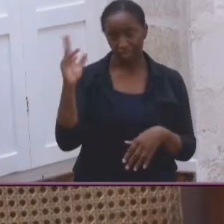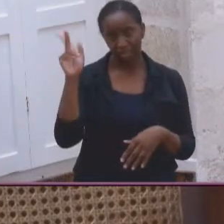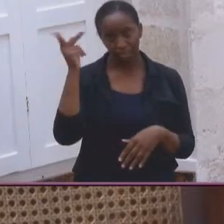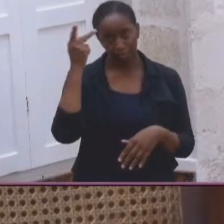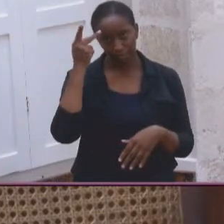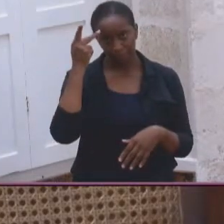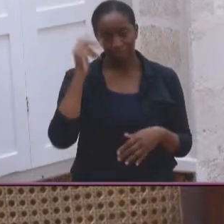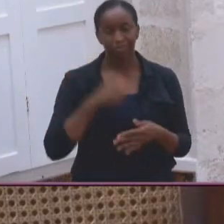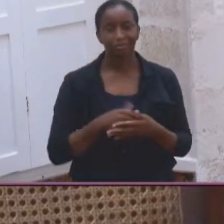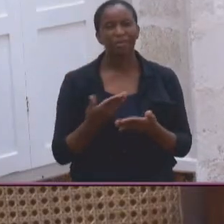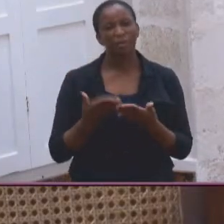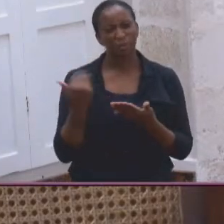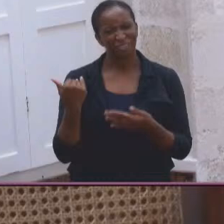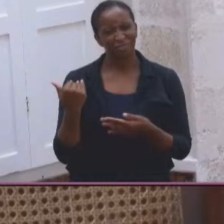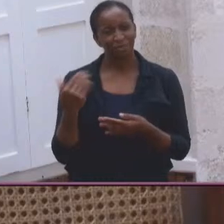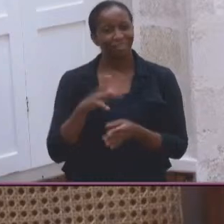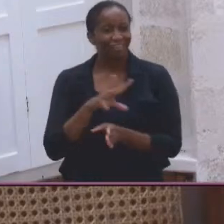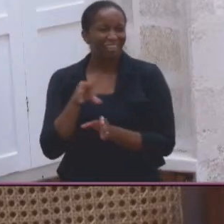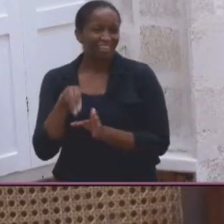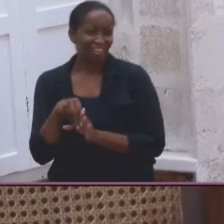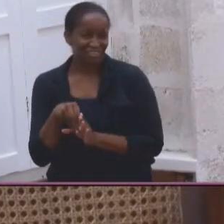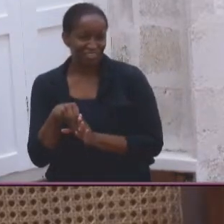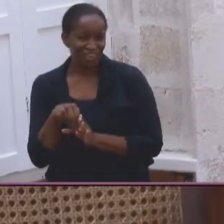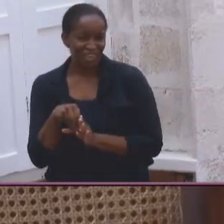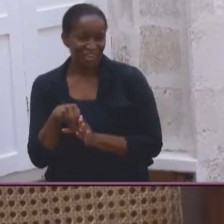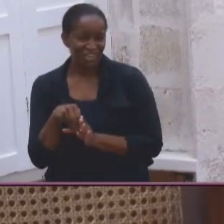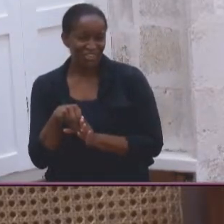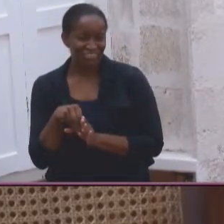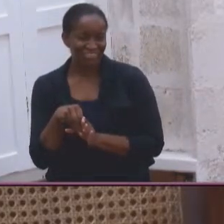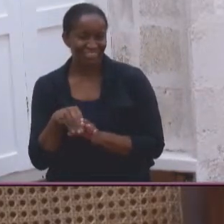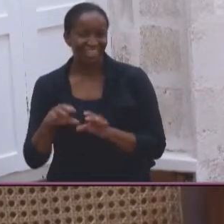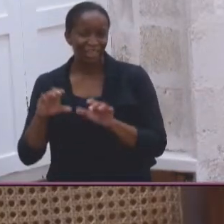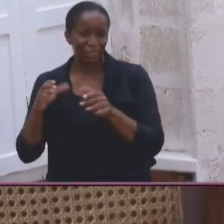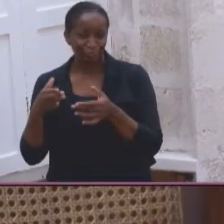on the current government's slate.